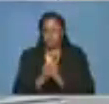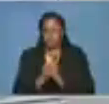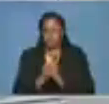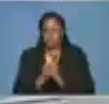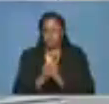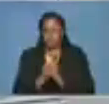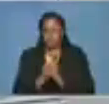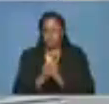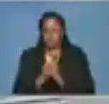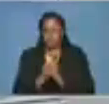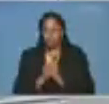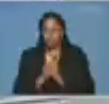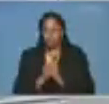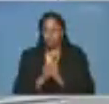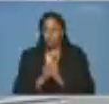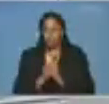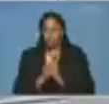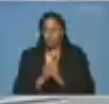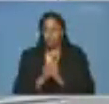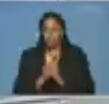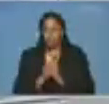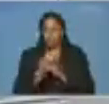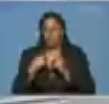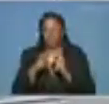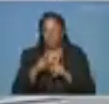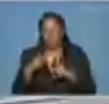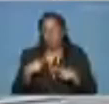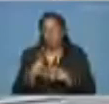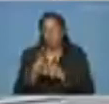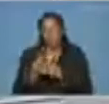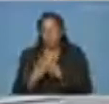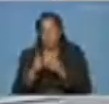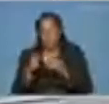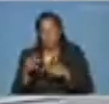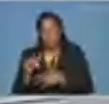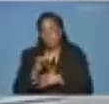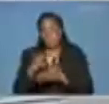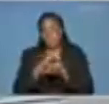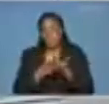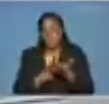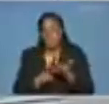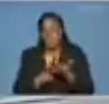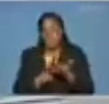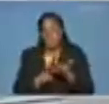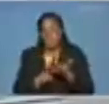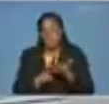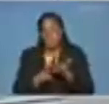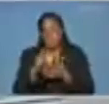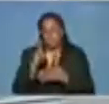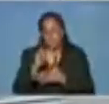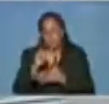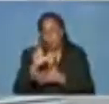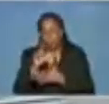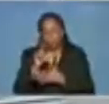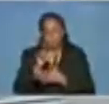the price of a business in New Providence, you can say, okay, well, once they are within 25%, 20%, or